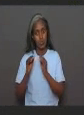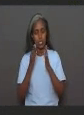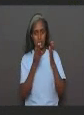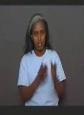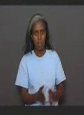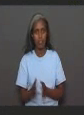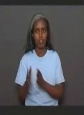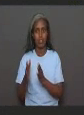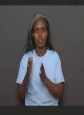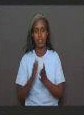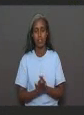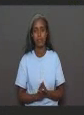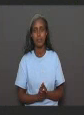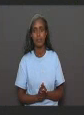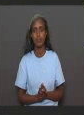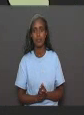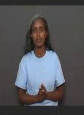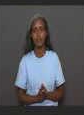Students, let's get ready.